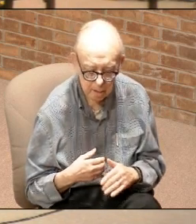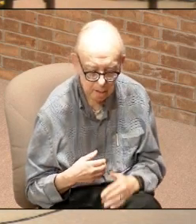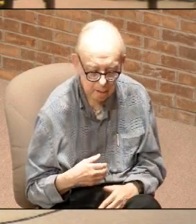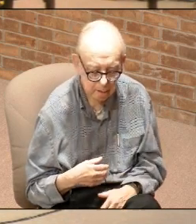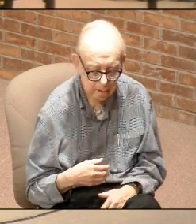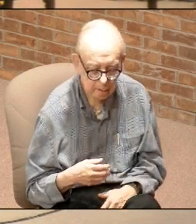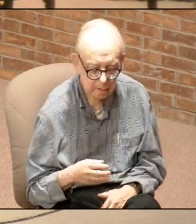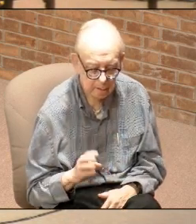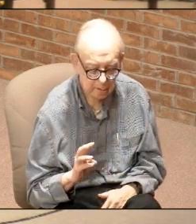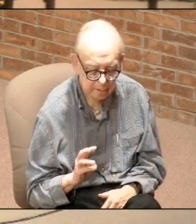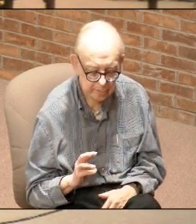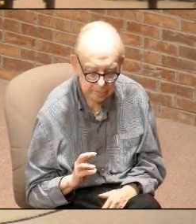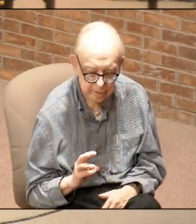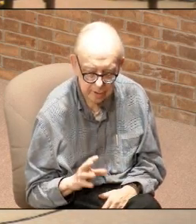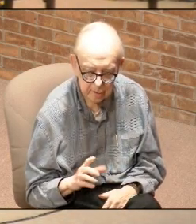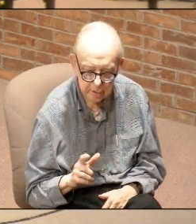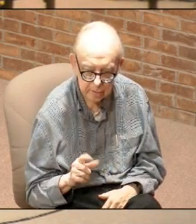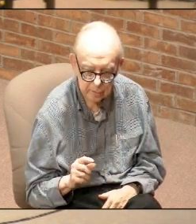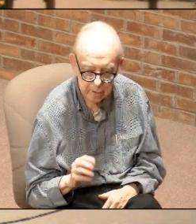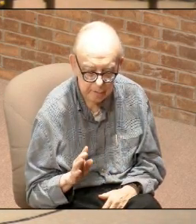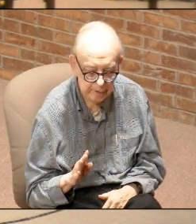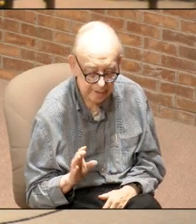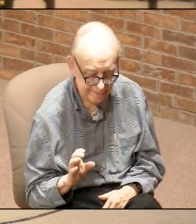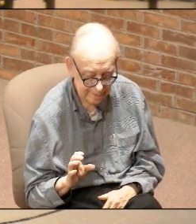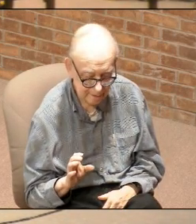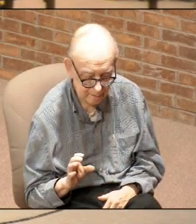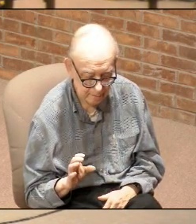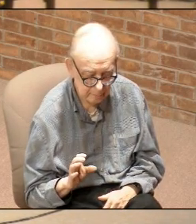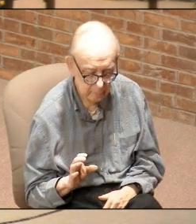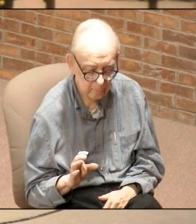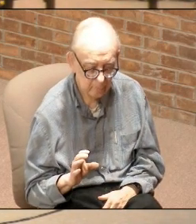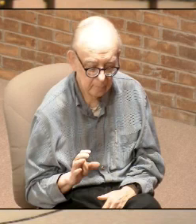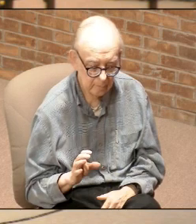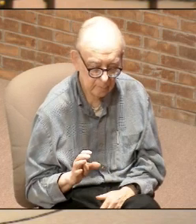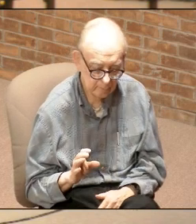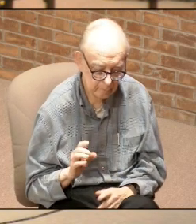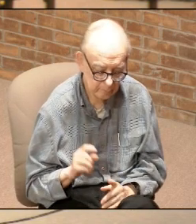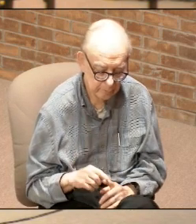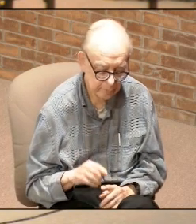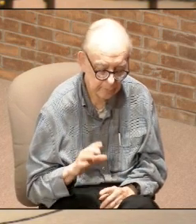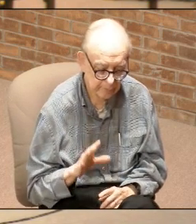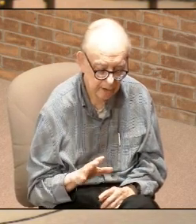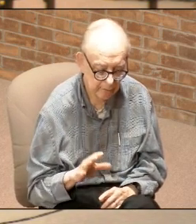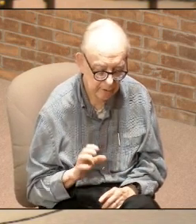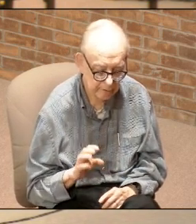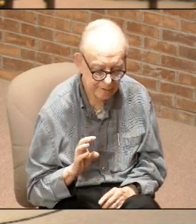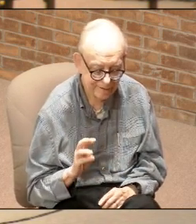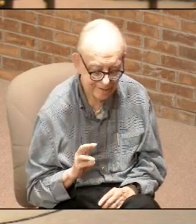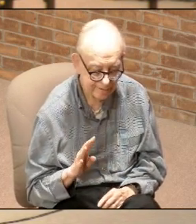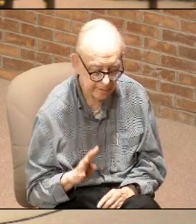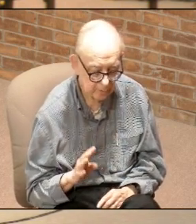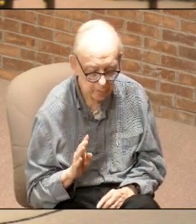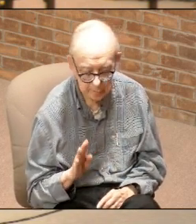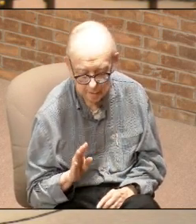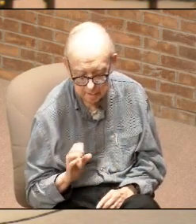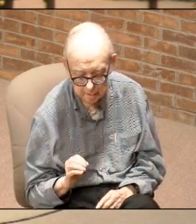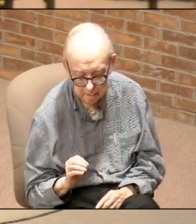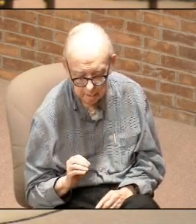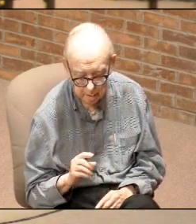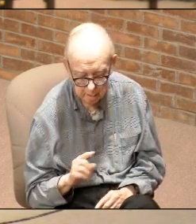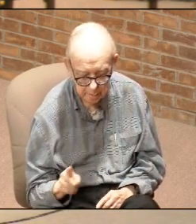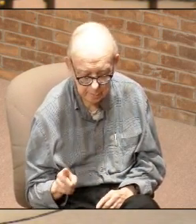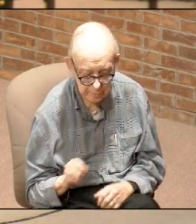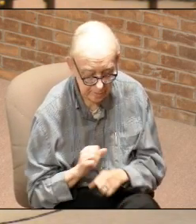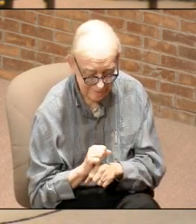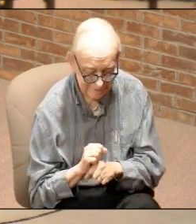620 bc to 564 bc there was a